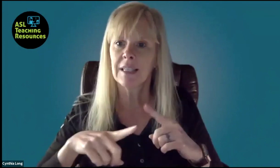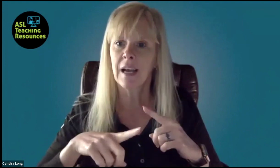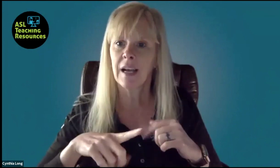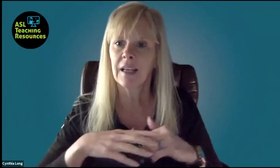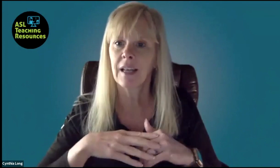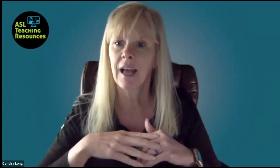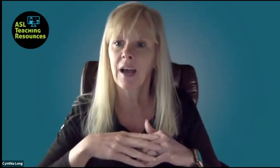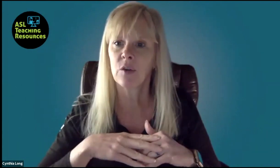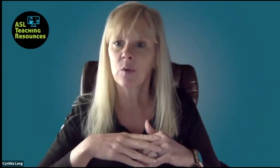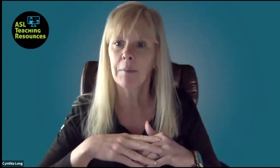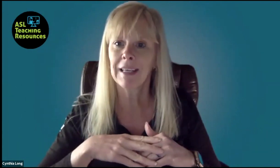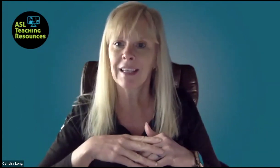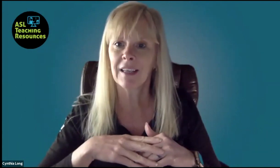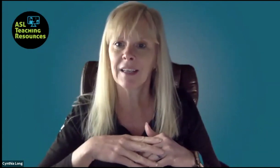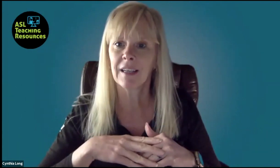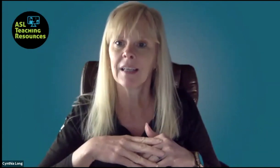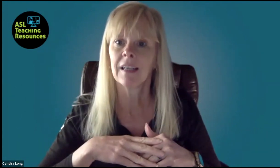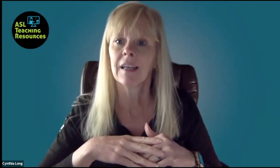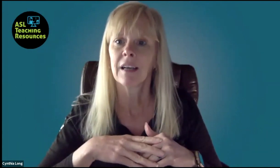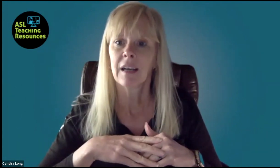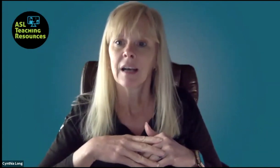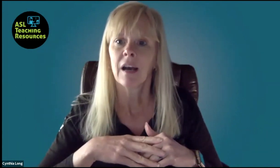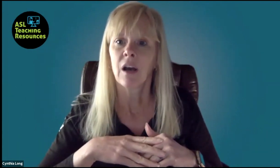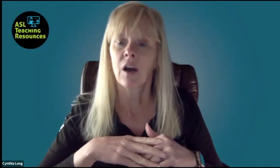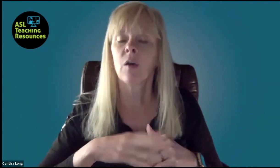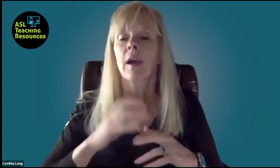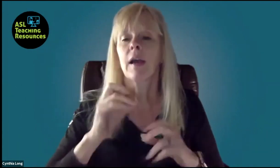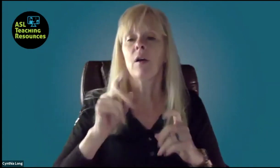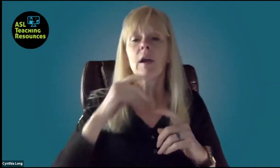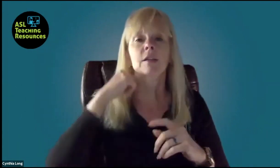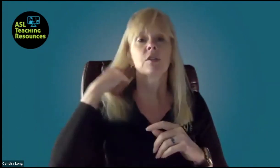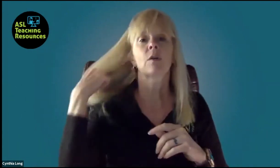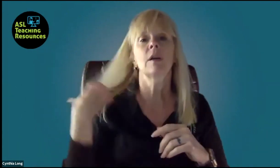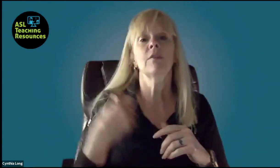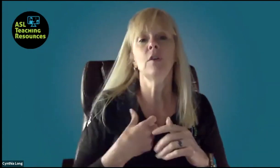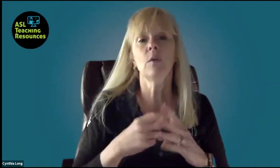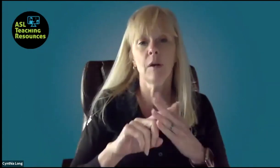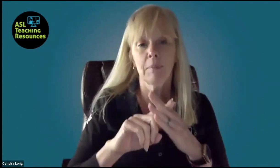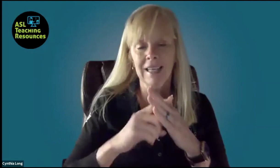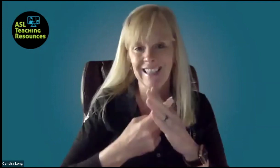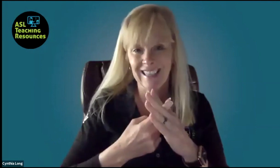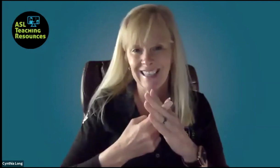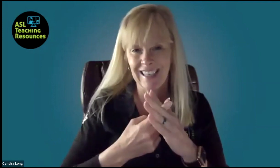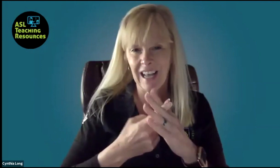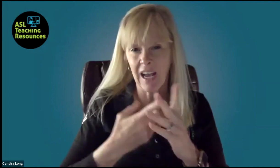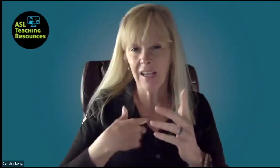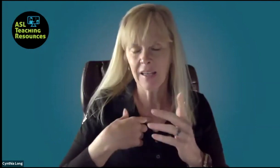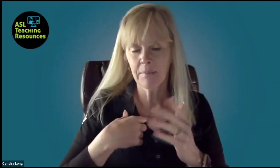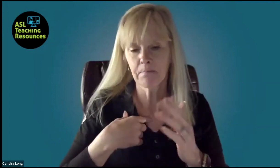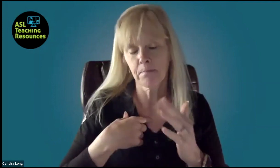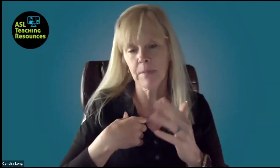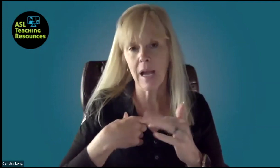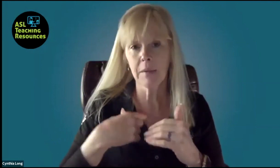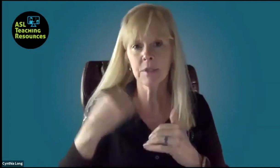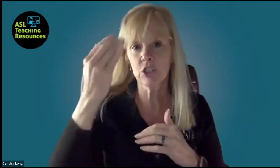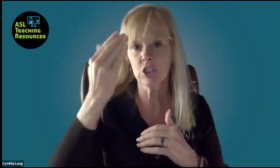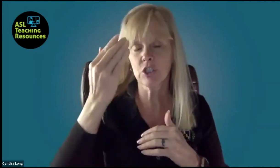children sign. How do I begin? Okay. So if you are beginning, I